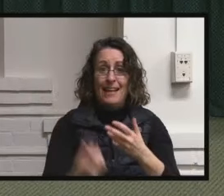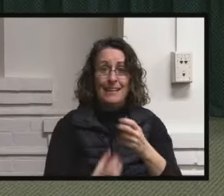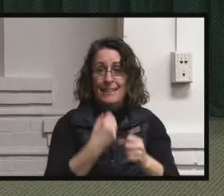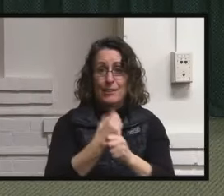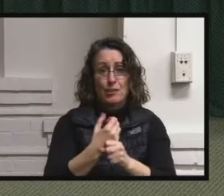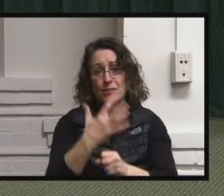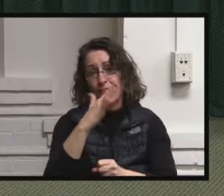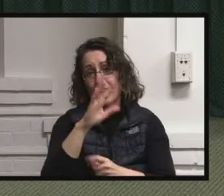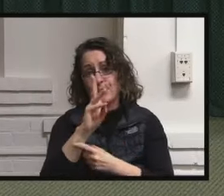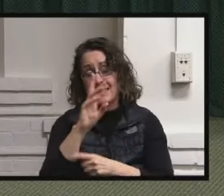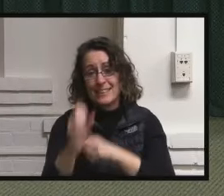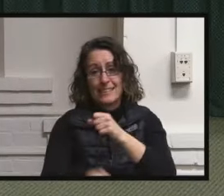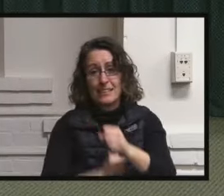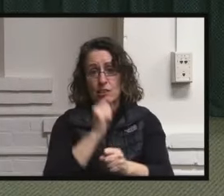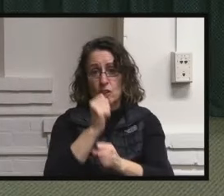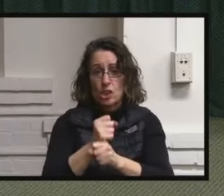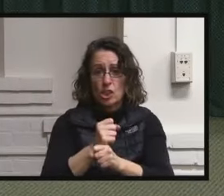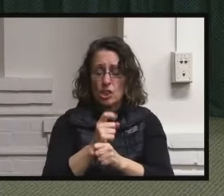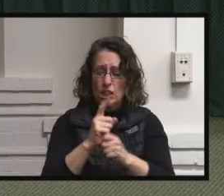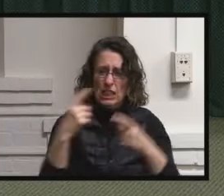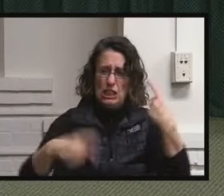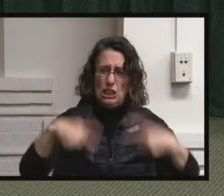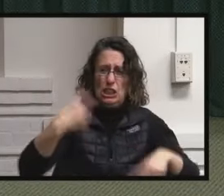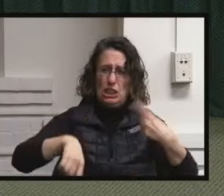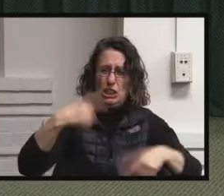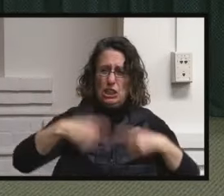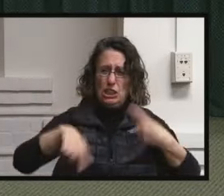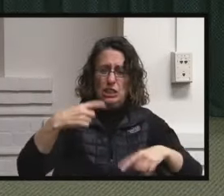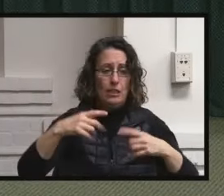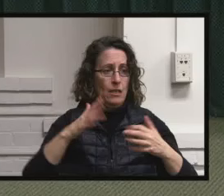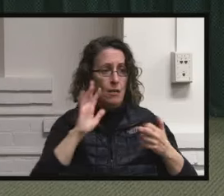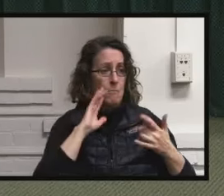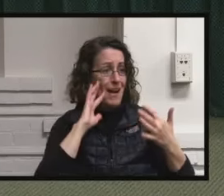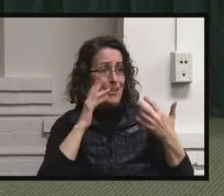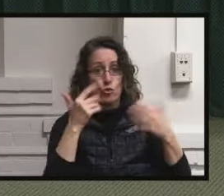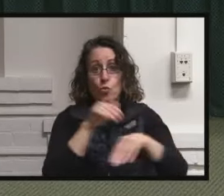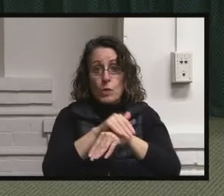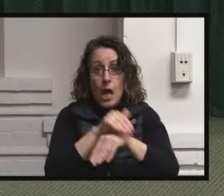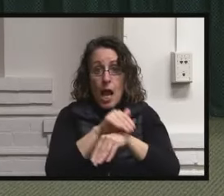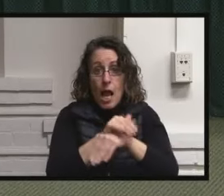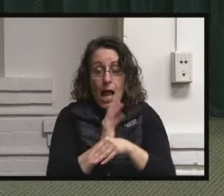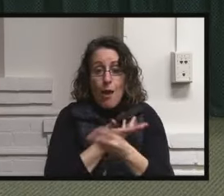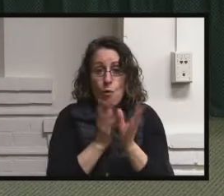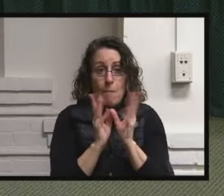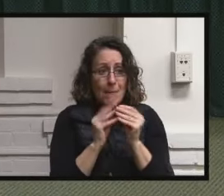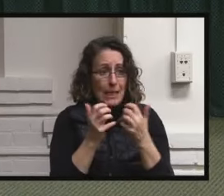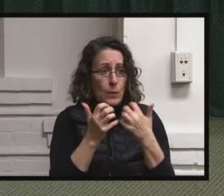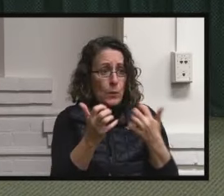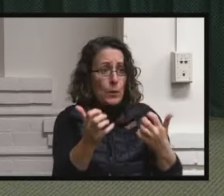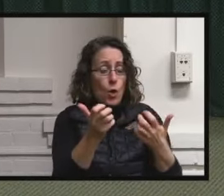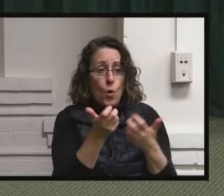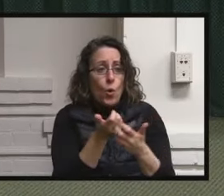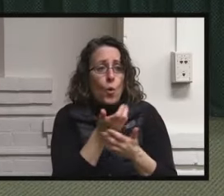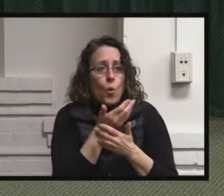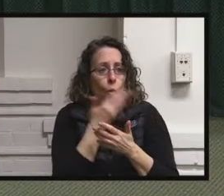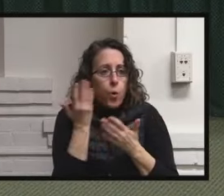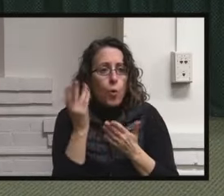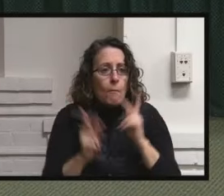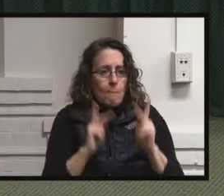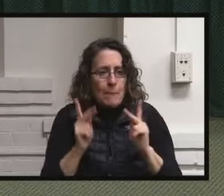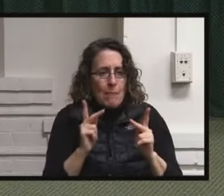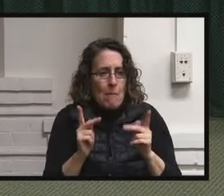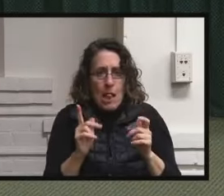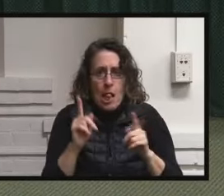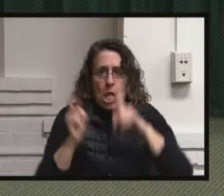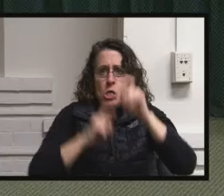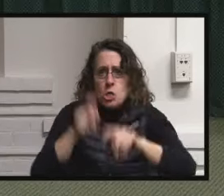the last 5 or 6 years. And there's nobody in the audience asking questions. It blows my mind. It